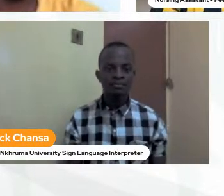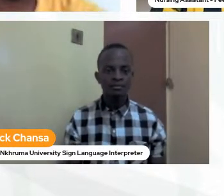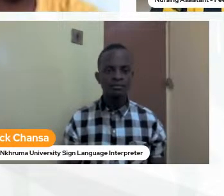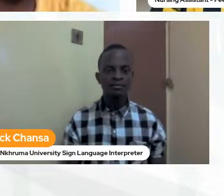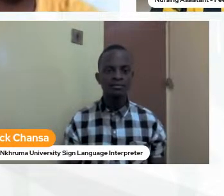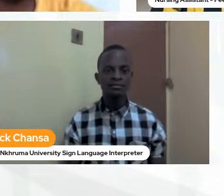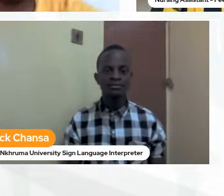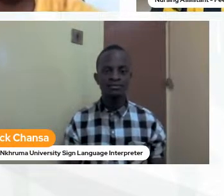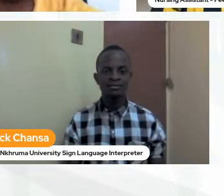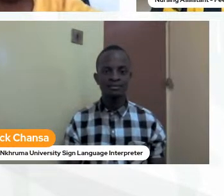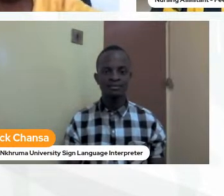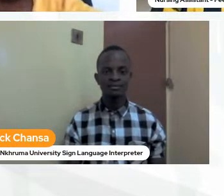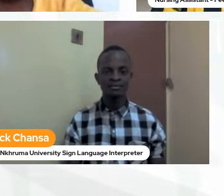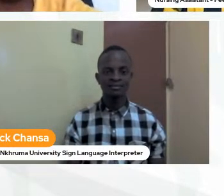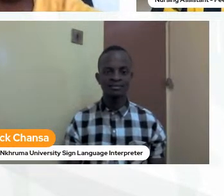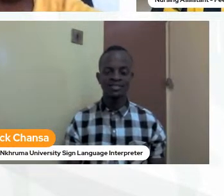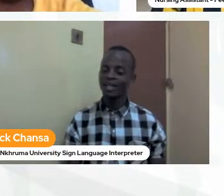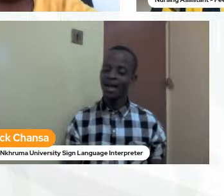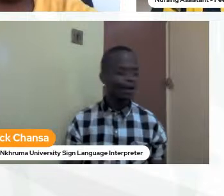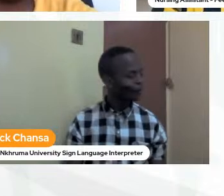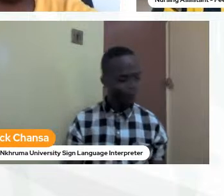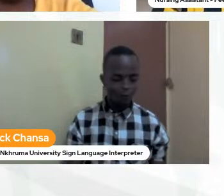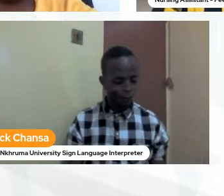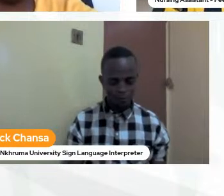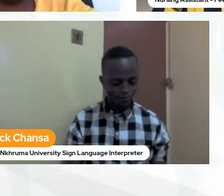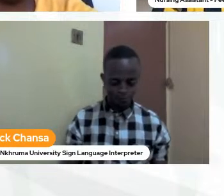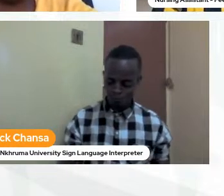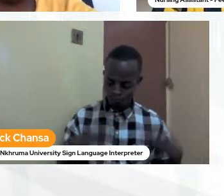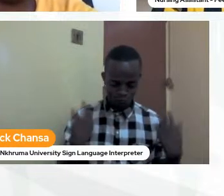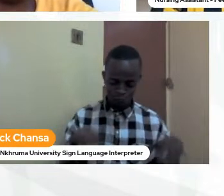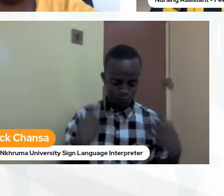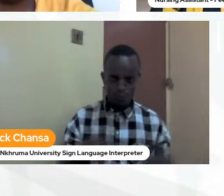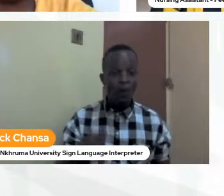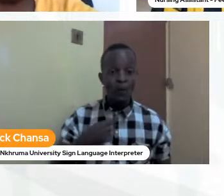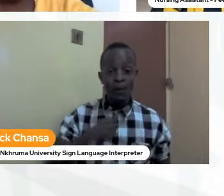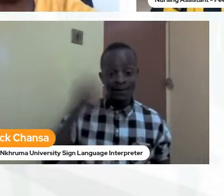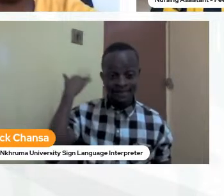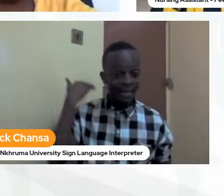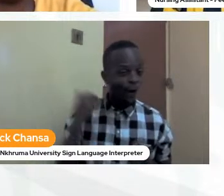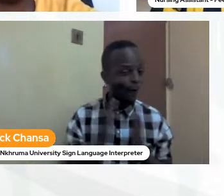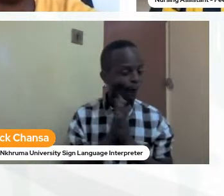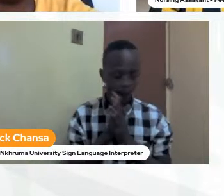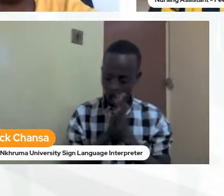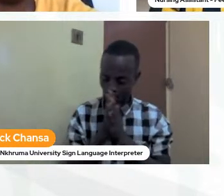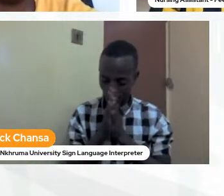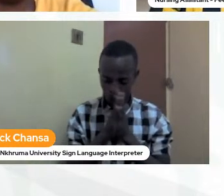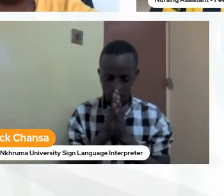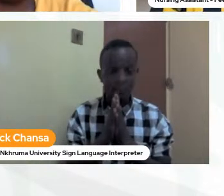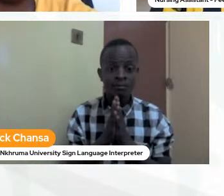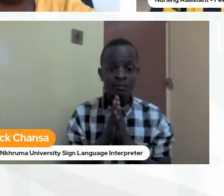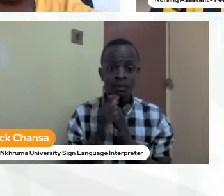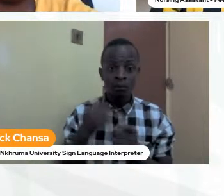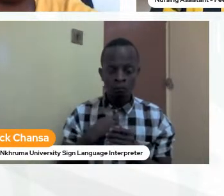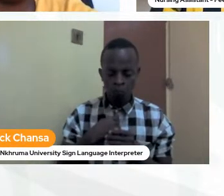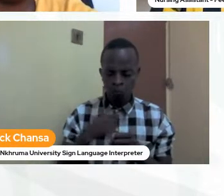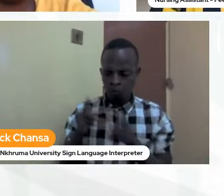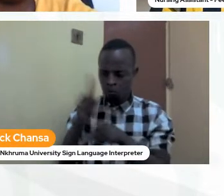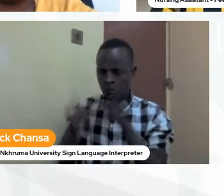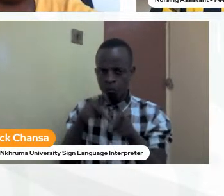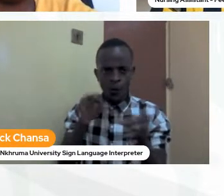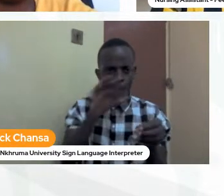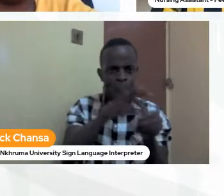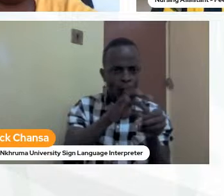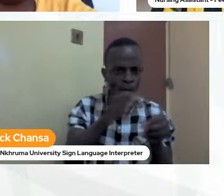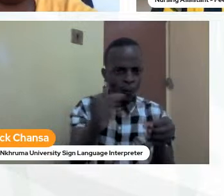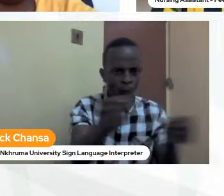Wow, that was a great opportunity I had right there. Because when I people started nominating, I